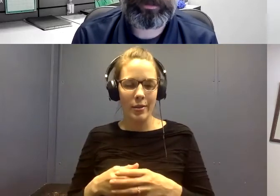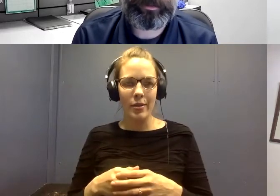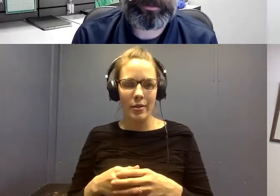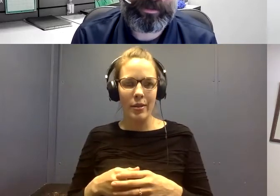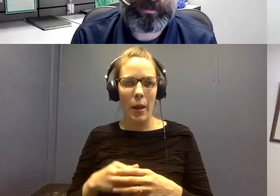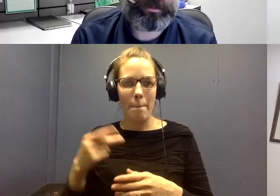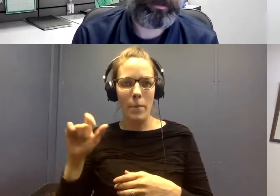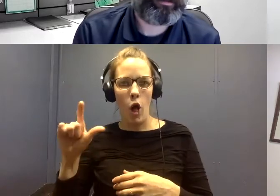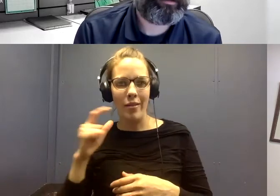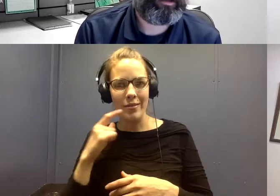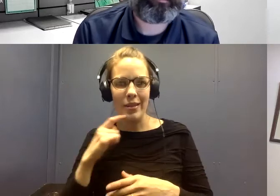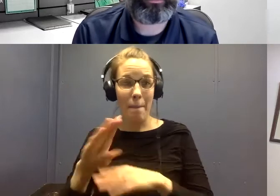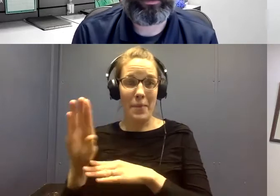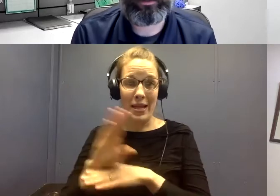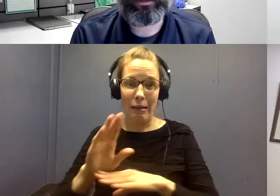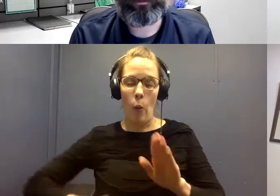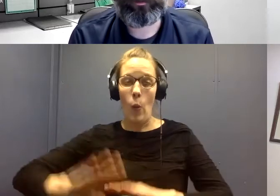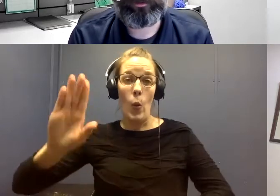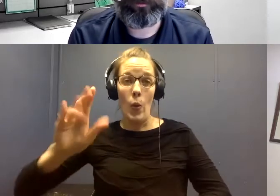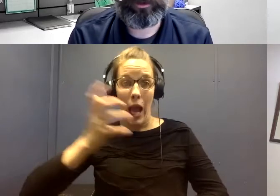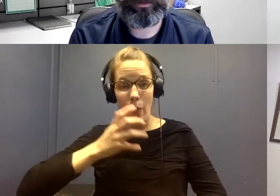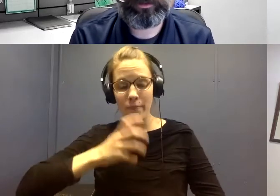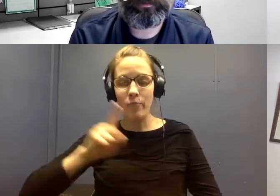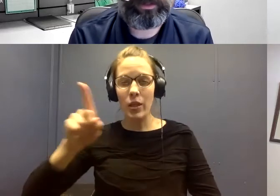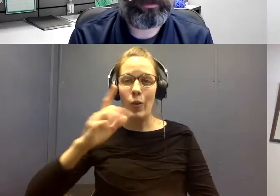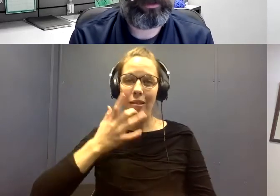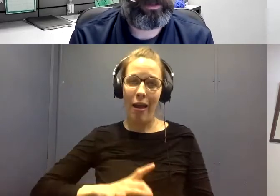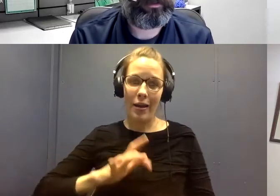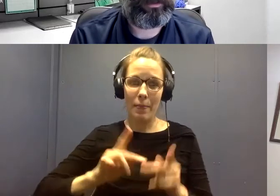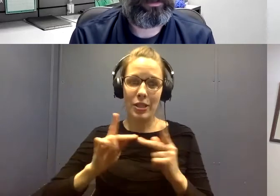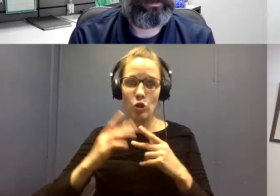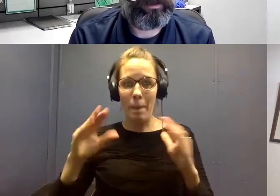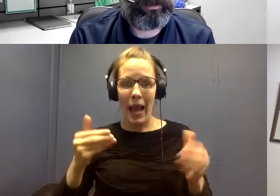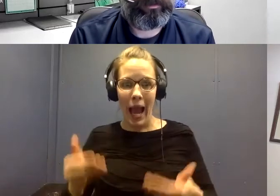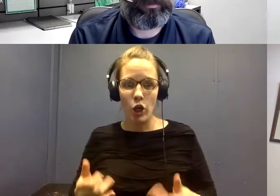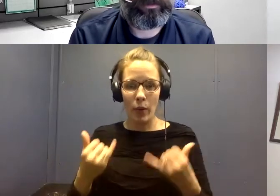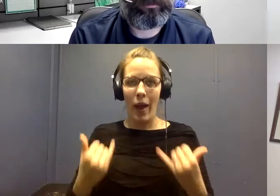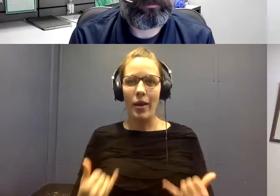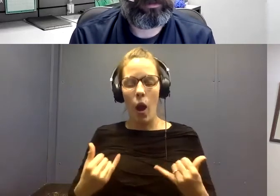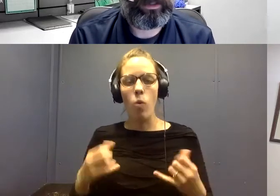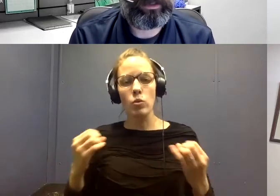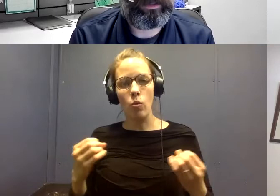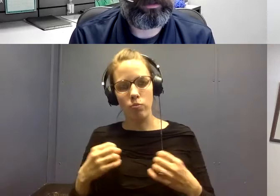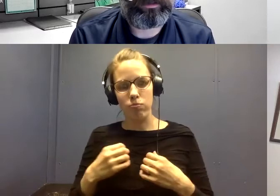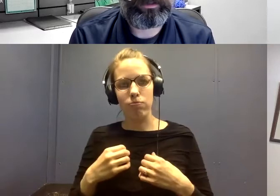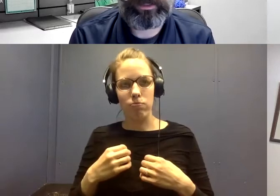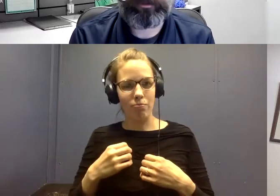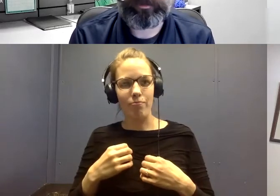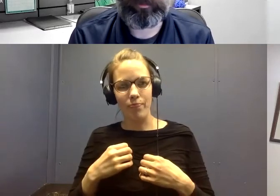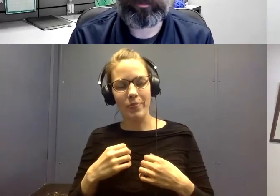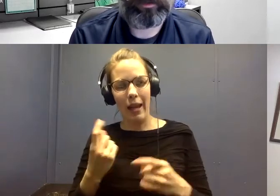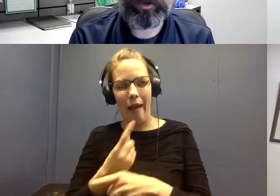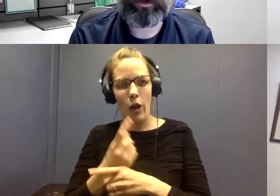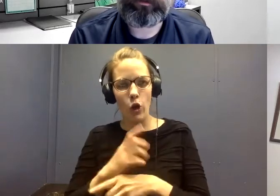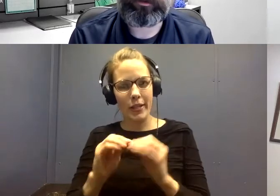Paul said, business conditions are up, and we're in a fortunate position to be hiring right now. So just getting an accurate number,